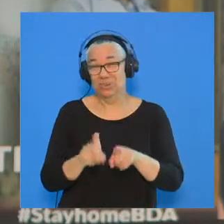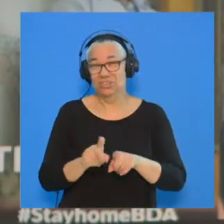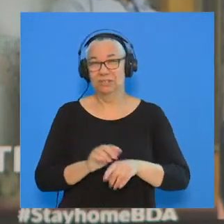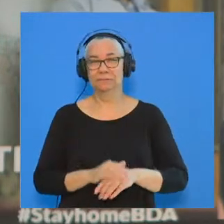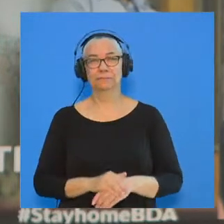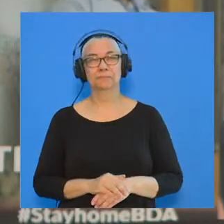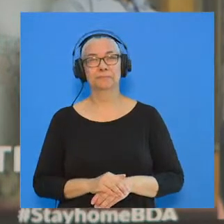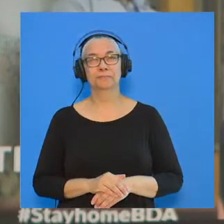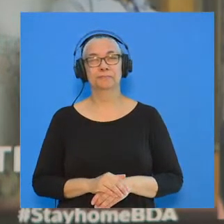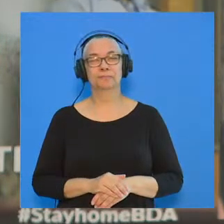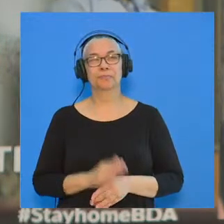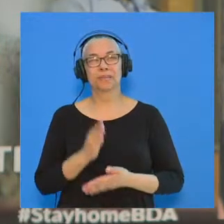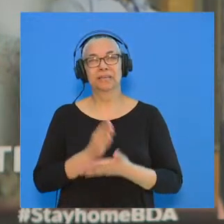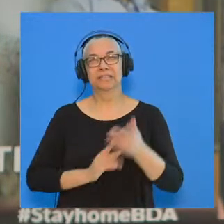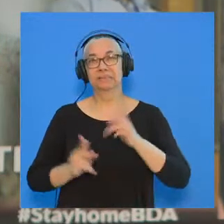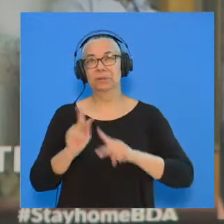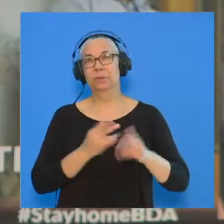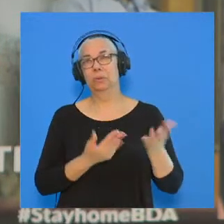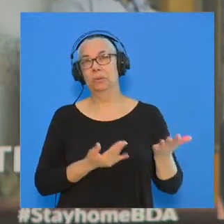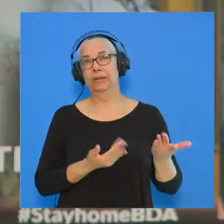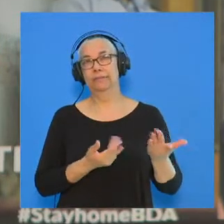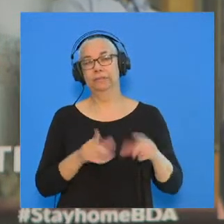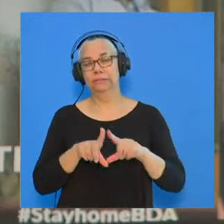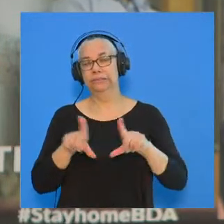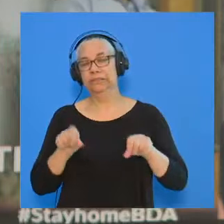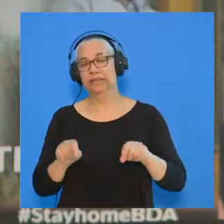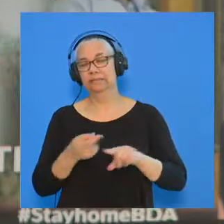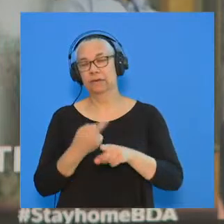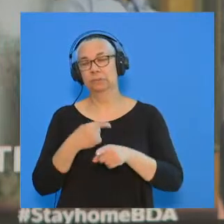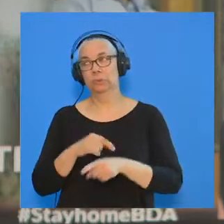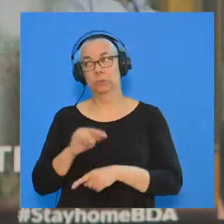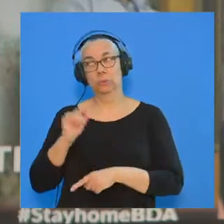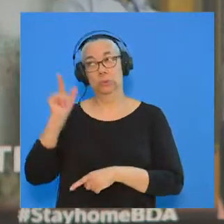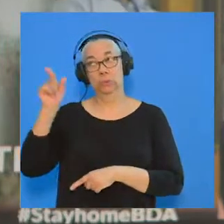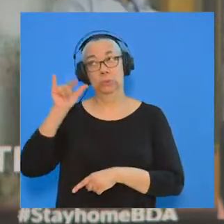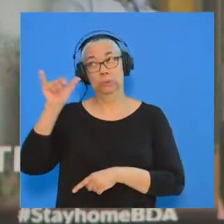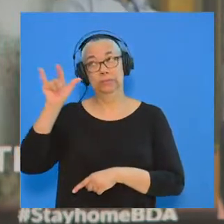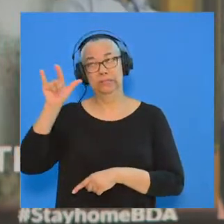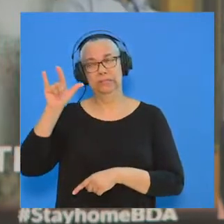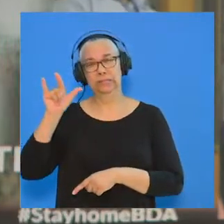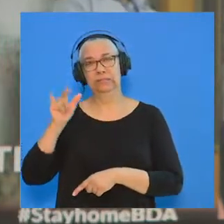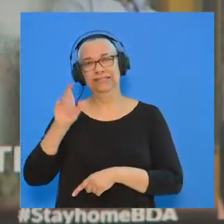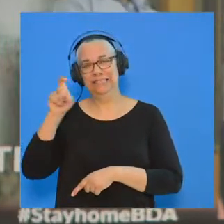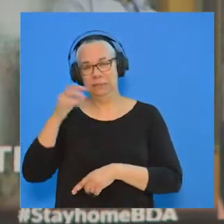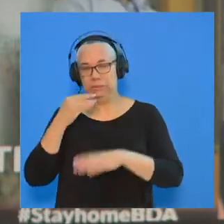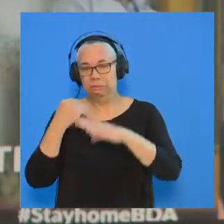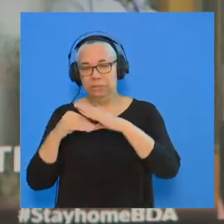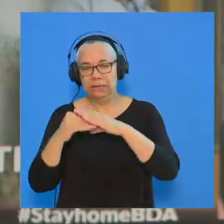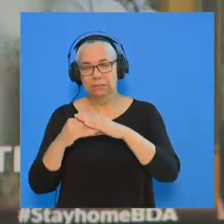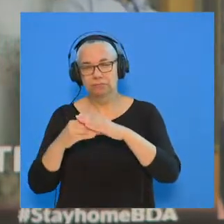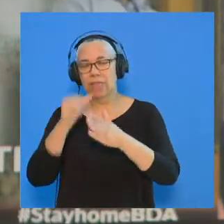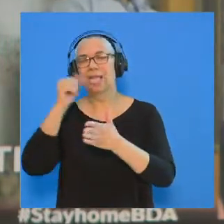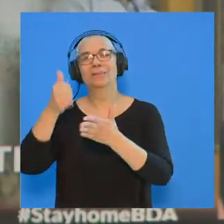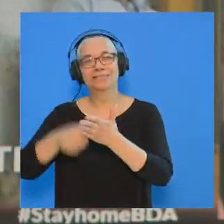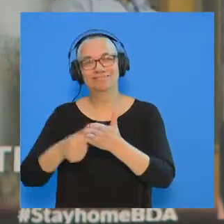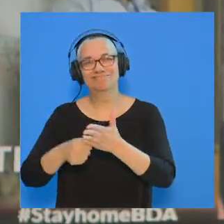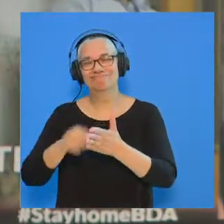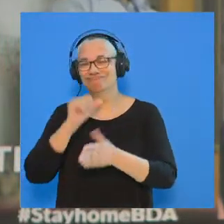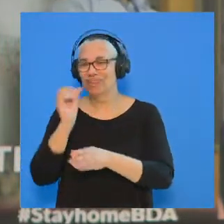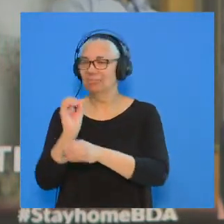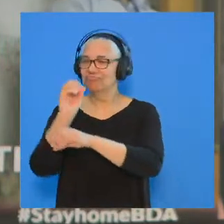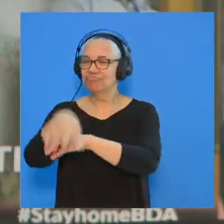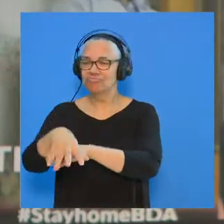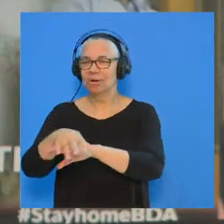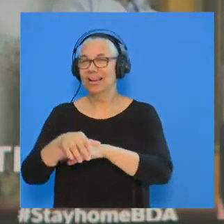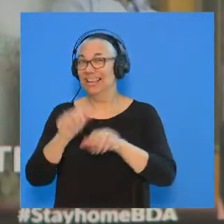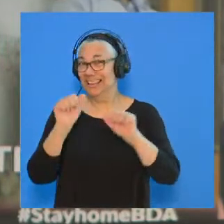people are waiting on checks from overseas that have to be mailed rather than direct deposited. Is it possible to get the overseas mail in via cargo